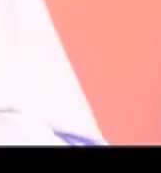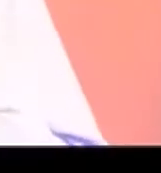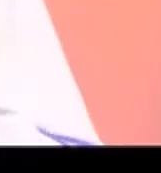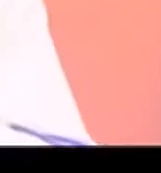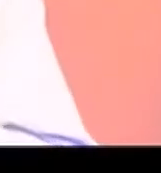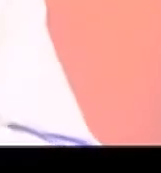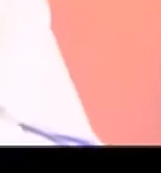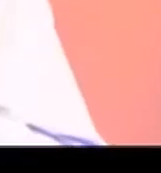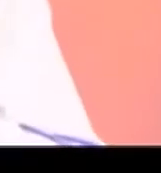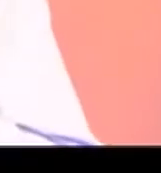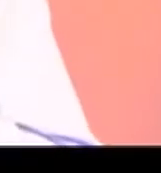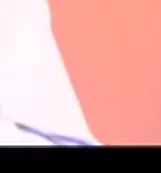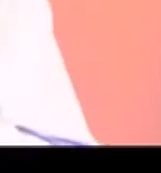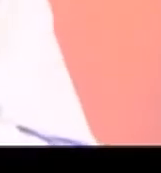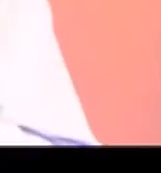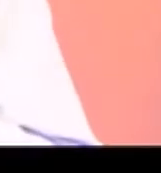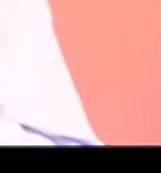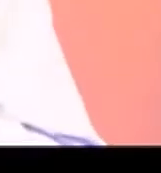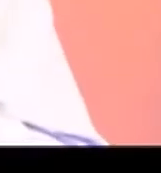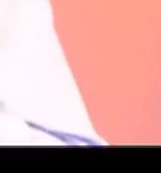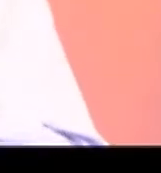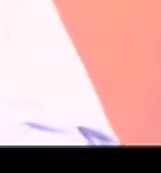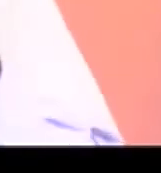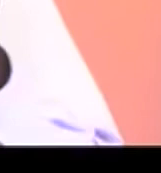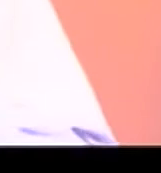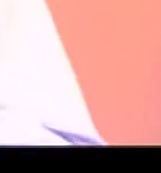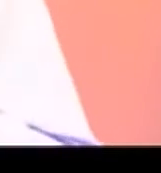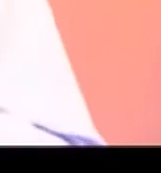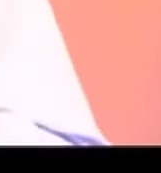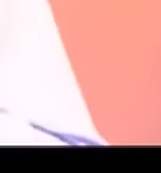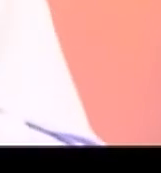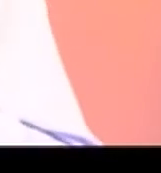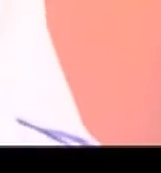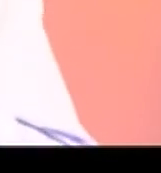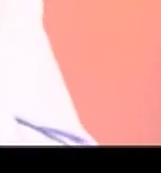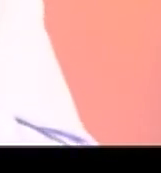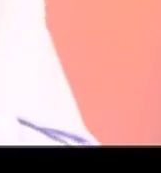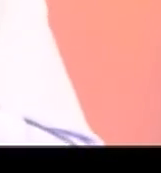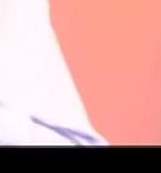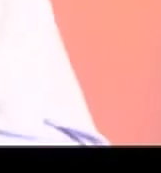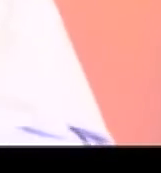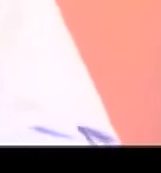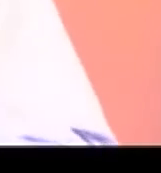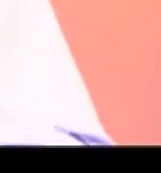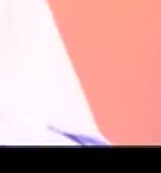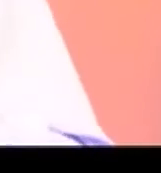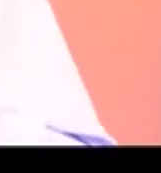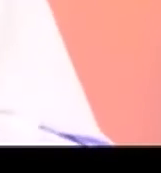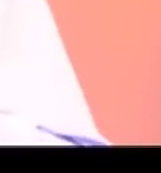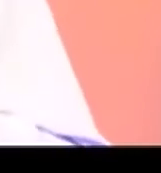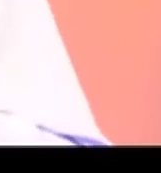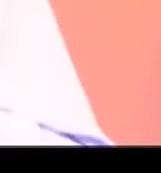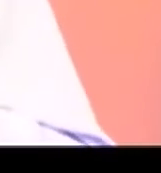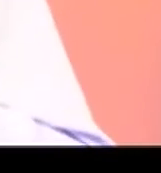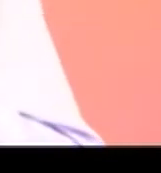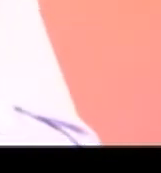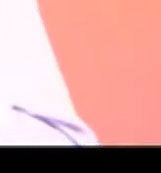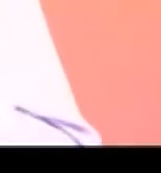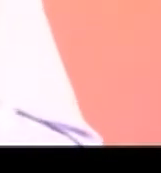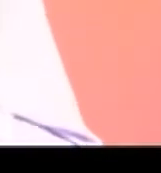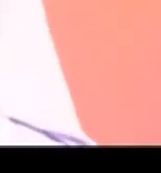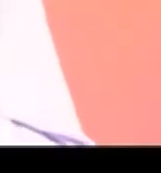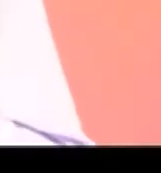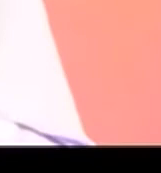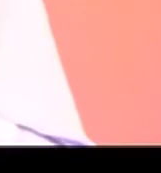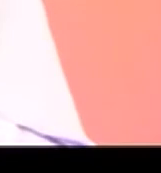Thank you, Lord, for having given us this wonderful day. Before we do anything, let your glory be seen in us. My names